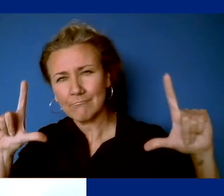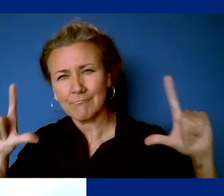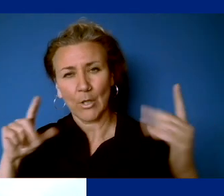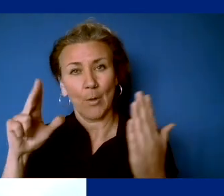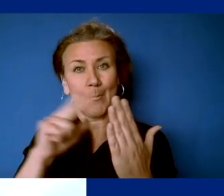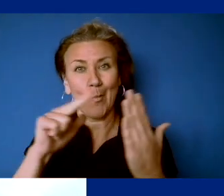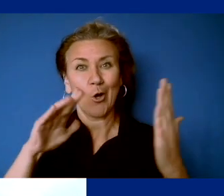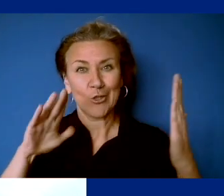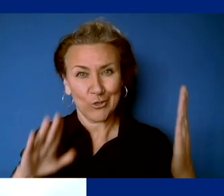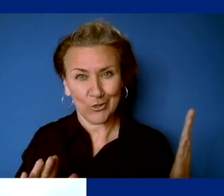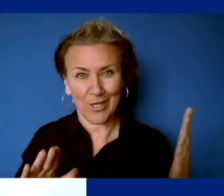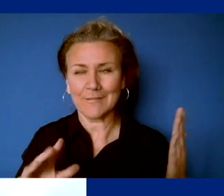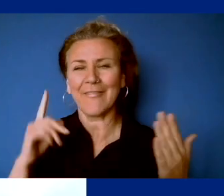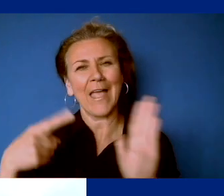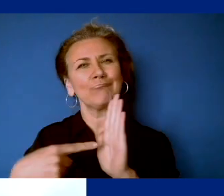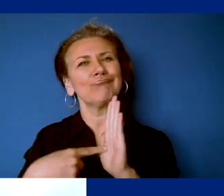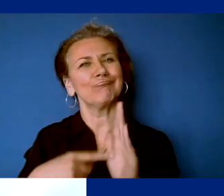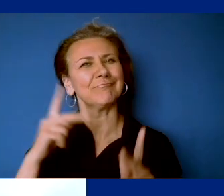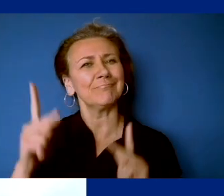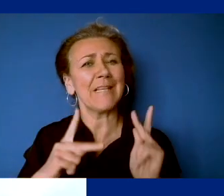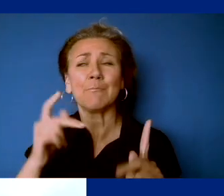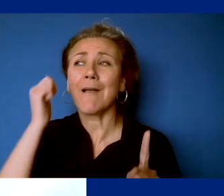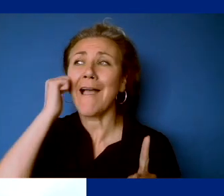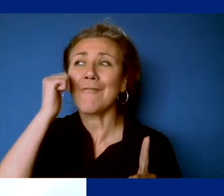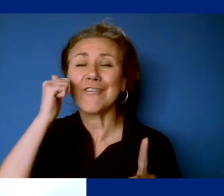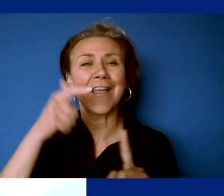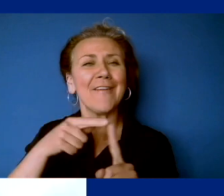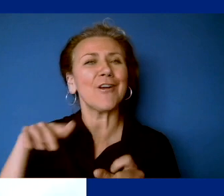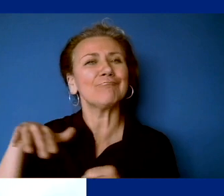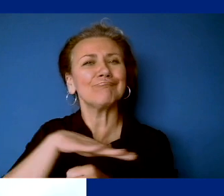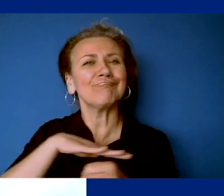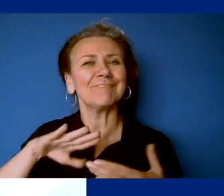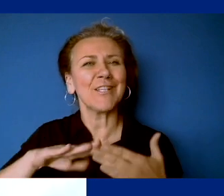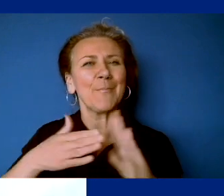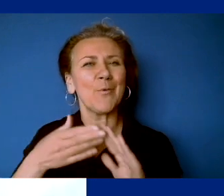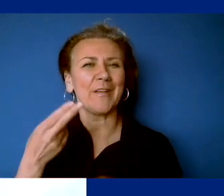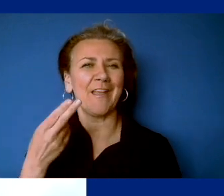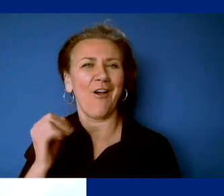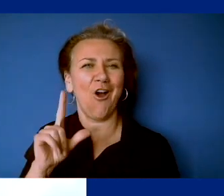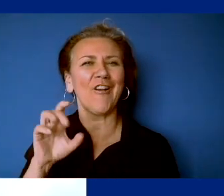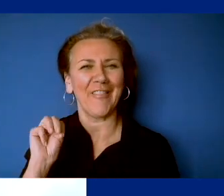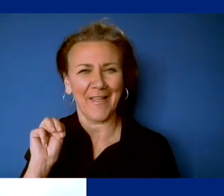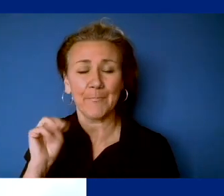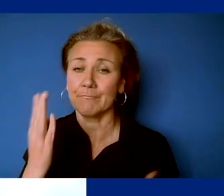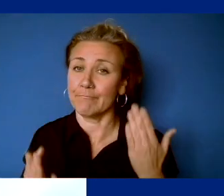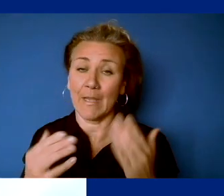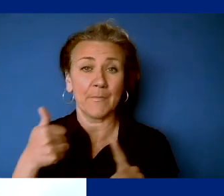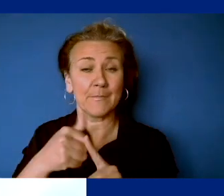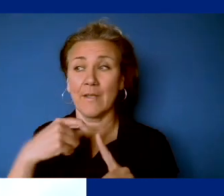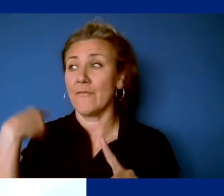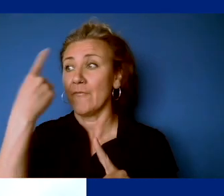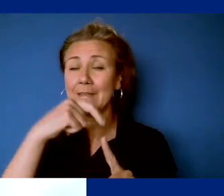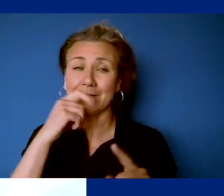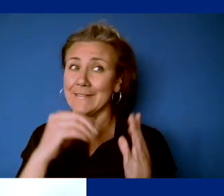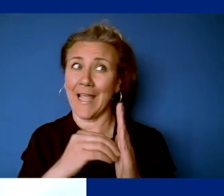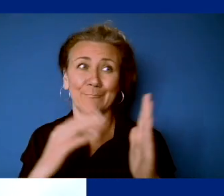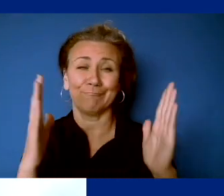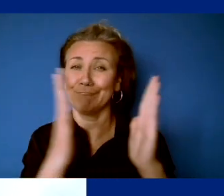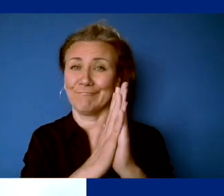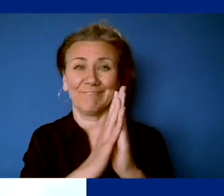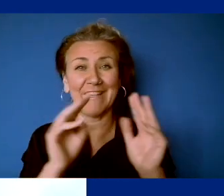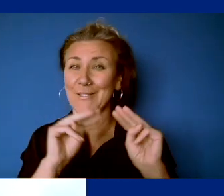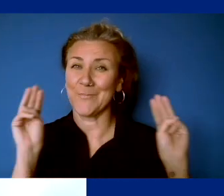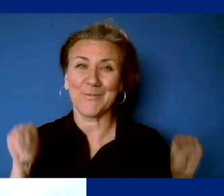that spotlight the everyday people from her Harlem community, who might not otherwise see themselves reflected in those public venues, such as